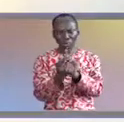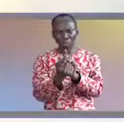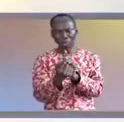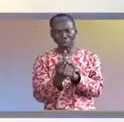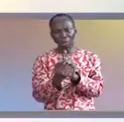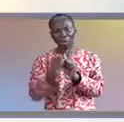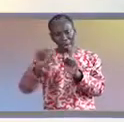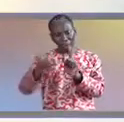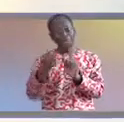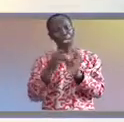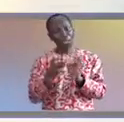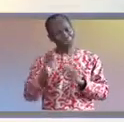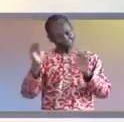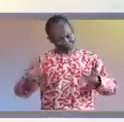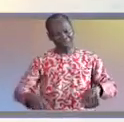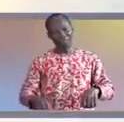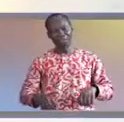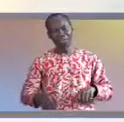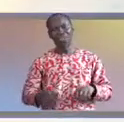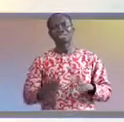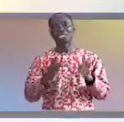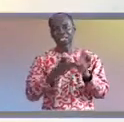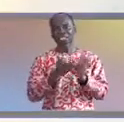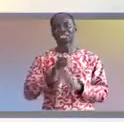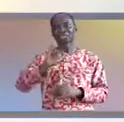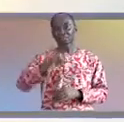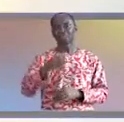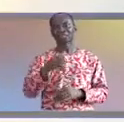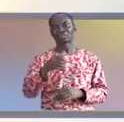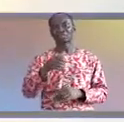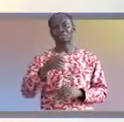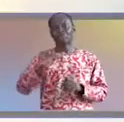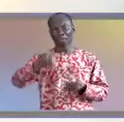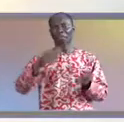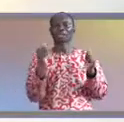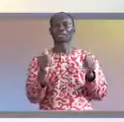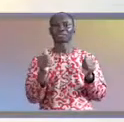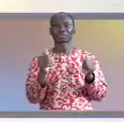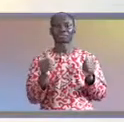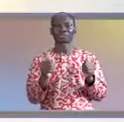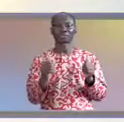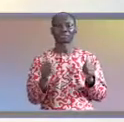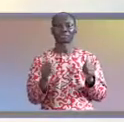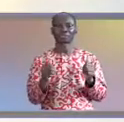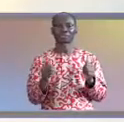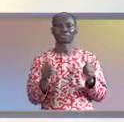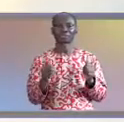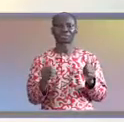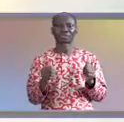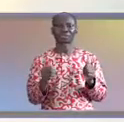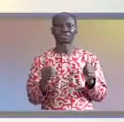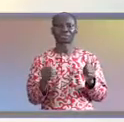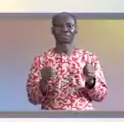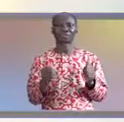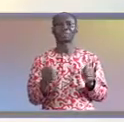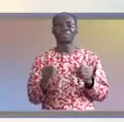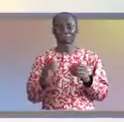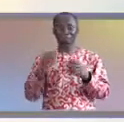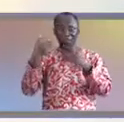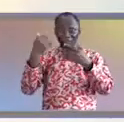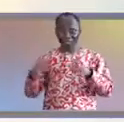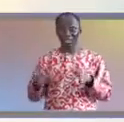mienu ni aduonu miensa ehun se Jesus nso sabe no nyan kwa se nu ya so na so oni na suafo no ebon krofo